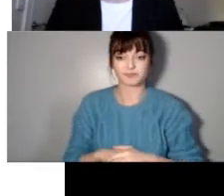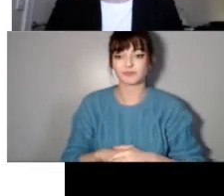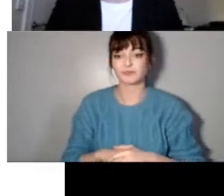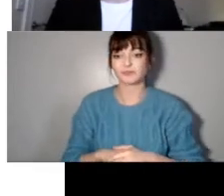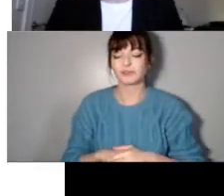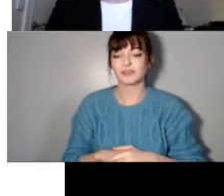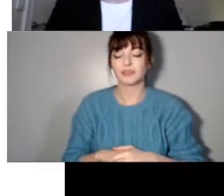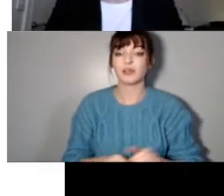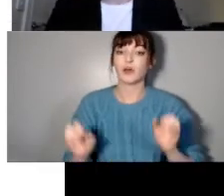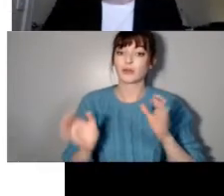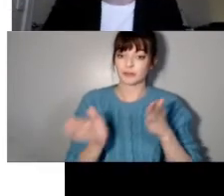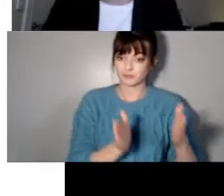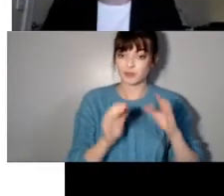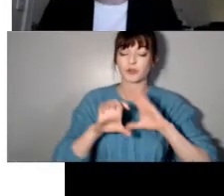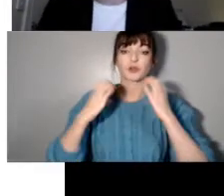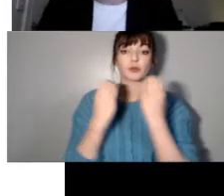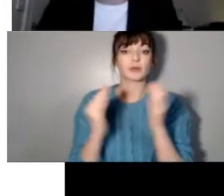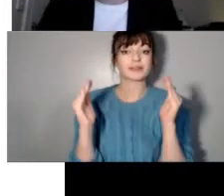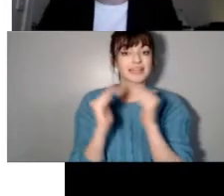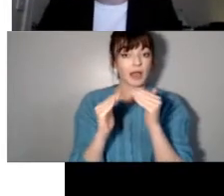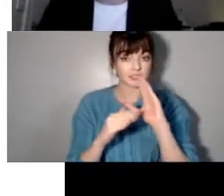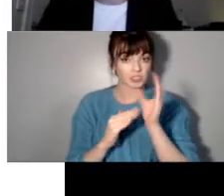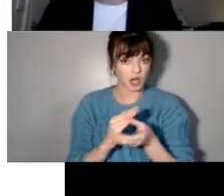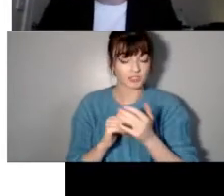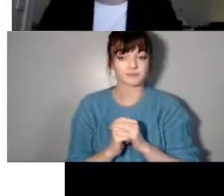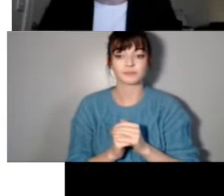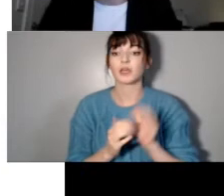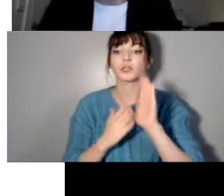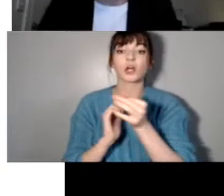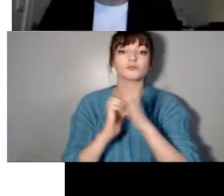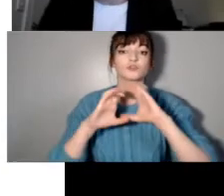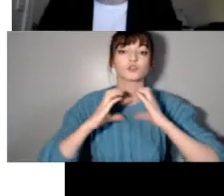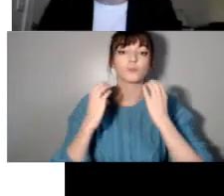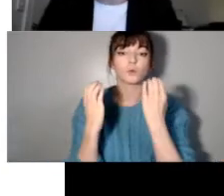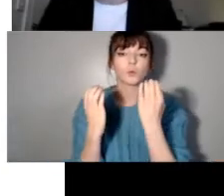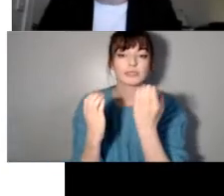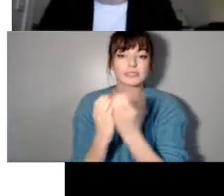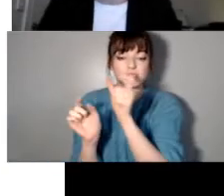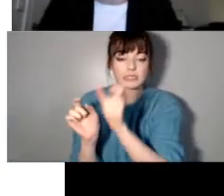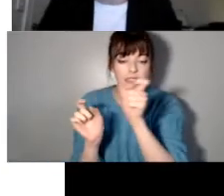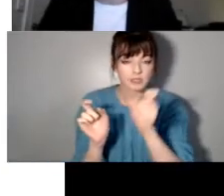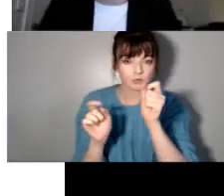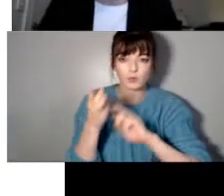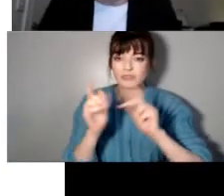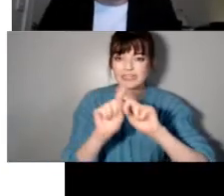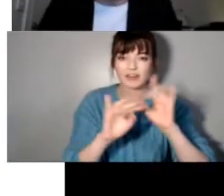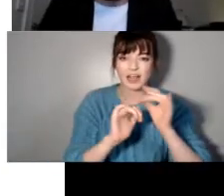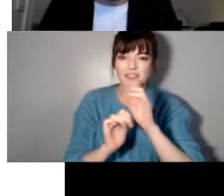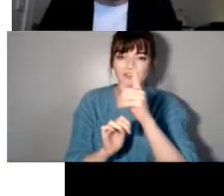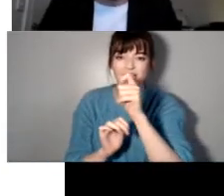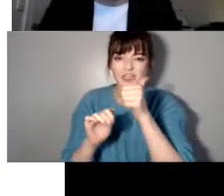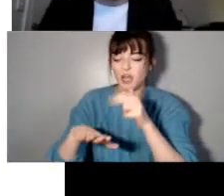So for community housing costs, cost for community residents was gathered through a mix of data sources and observational field research